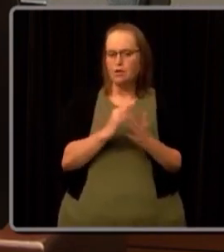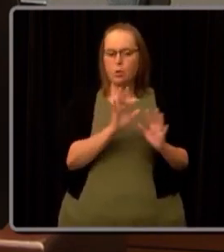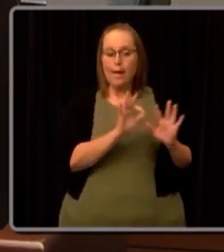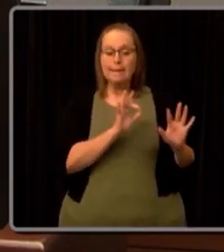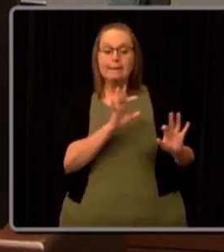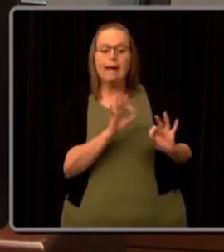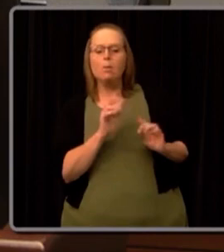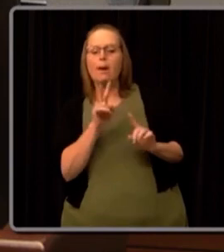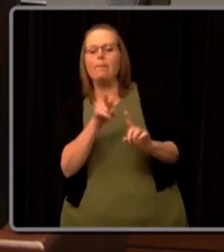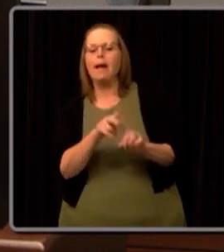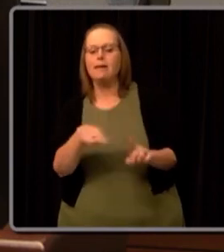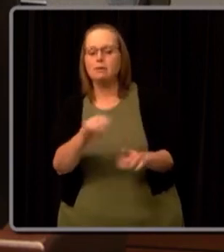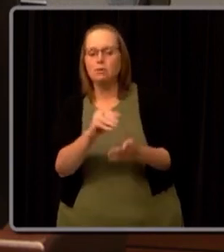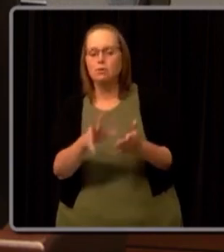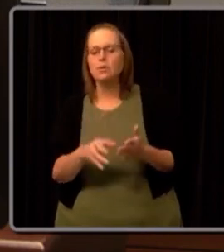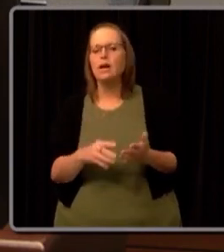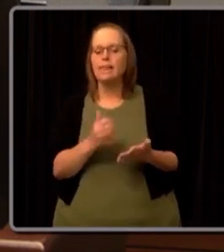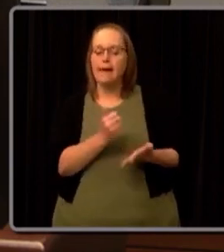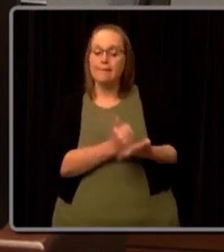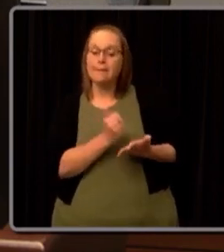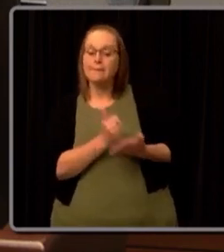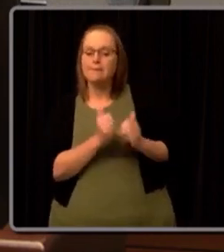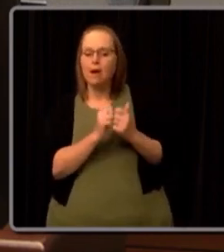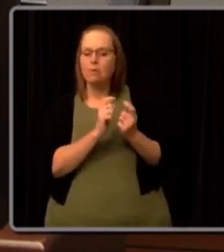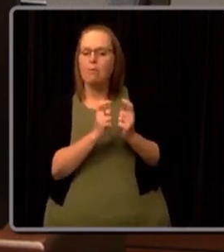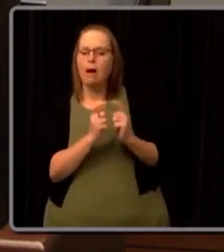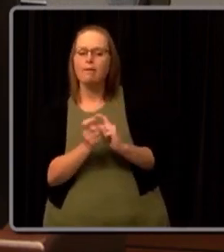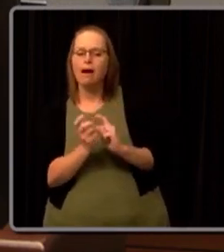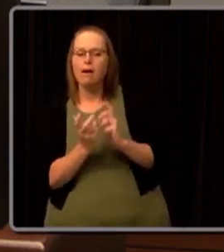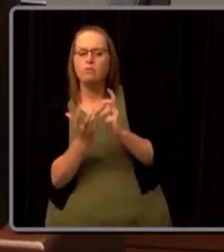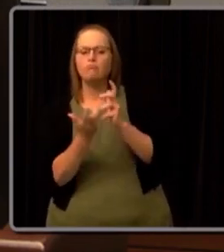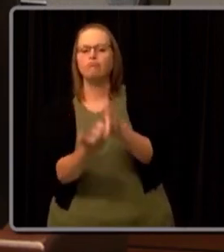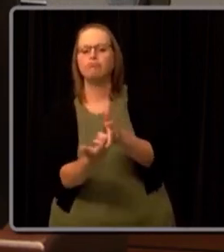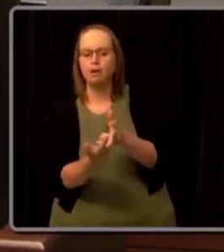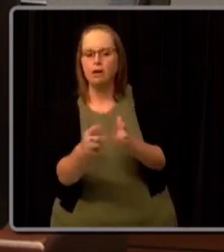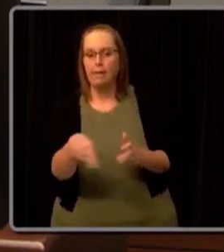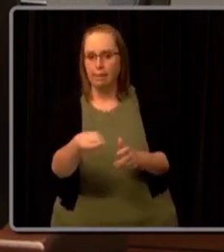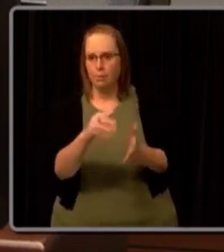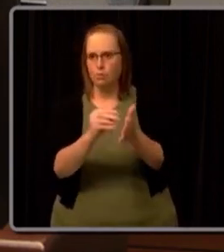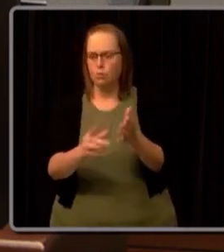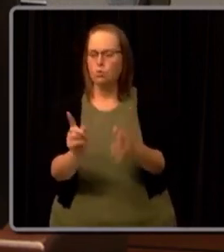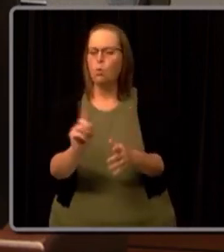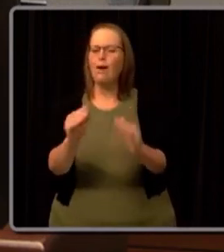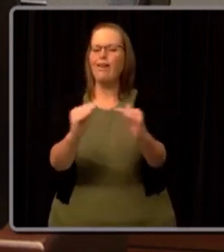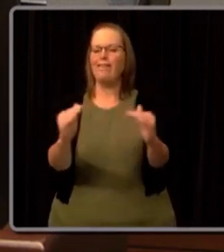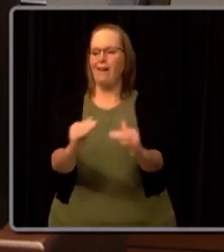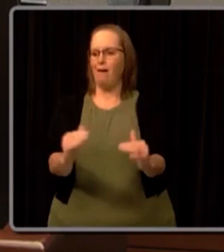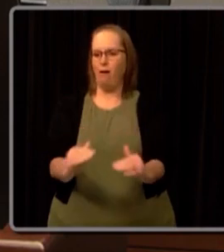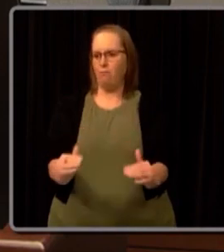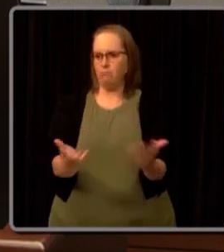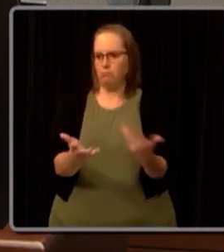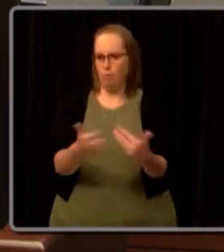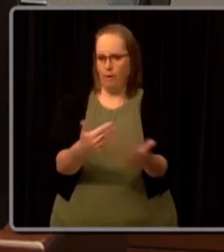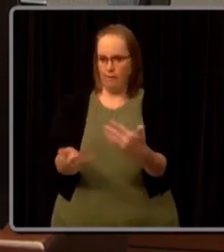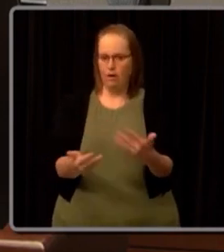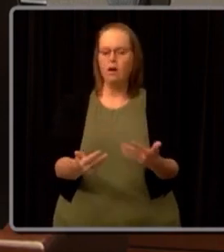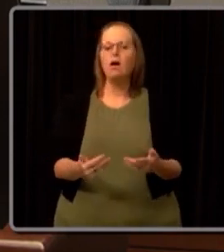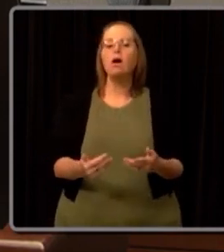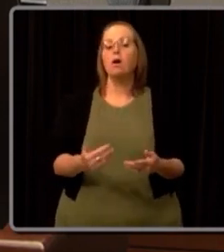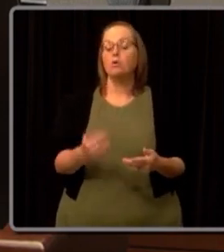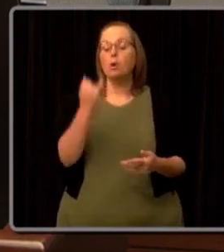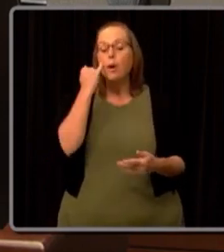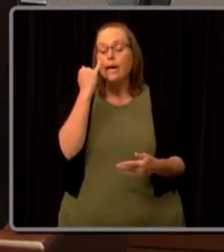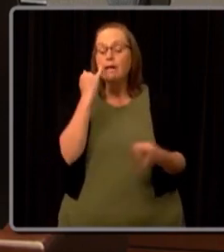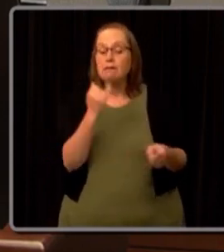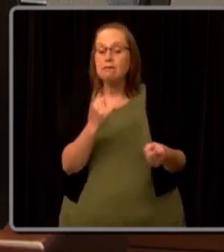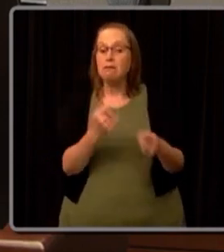for modifications of the lesson to meet your students as writers where they are. So we can grow our struggling writers,